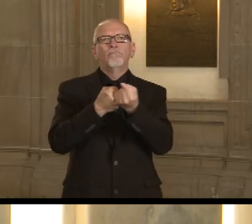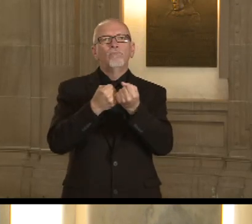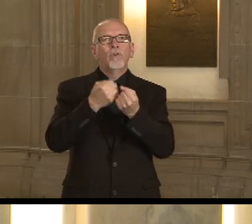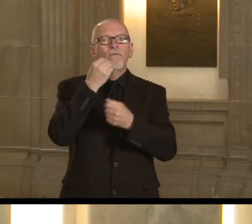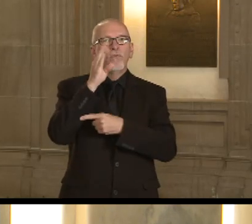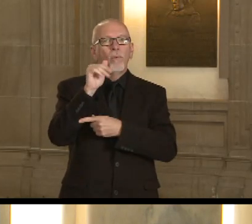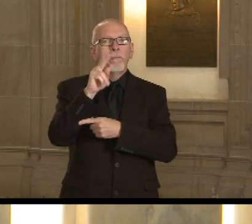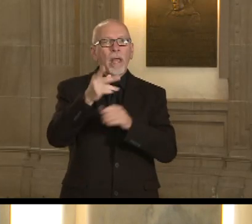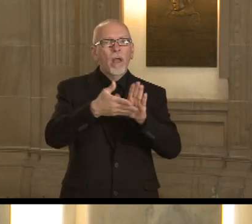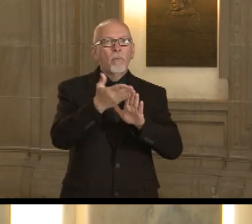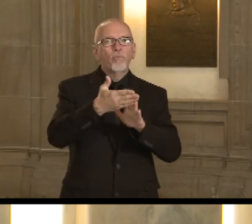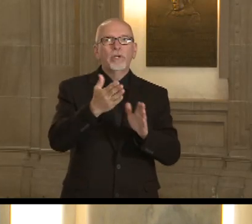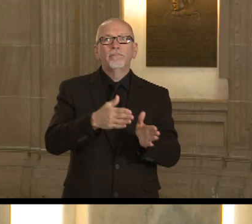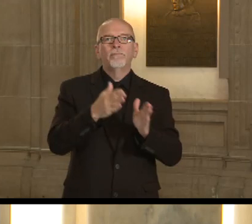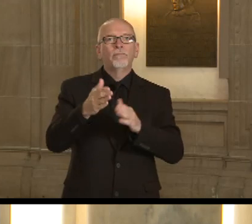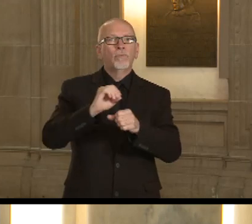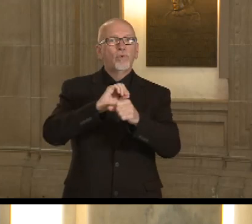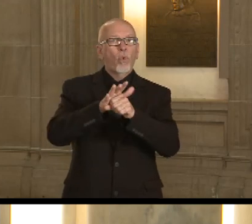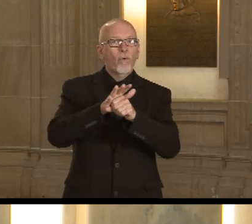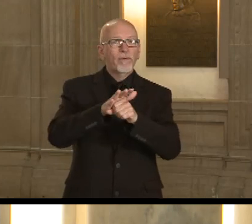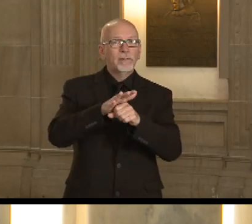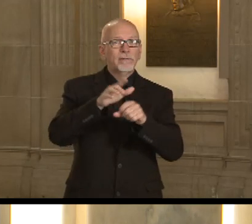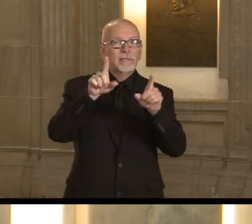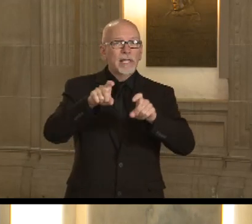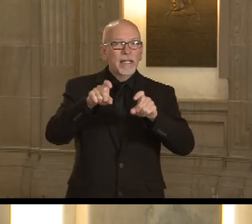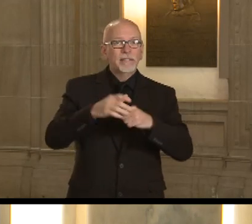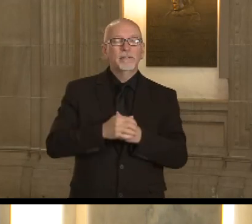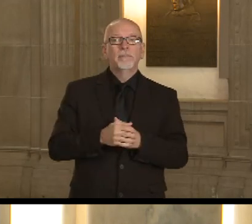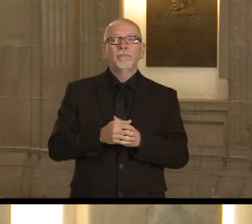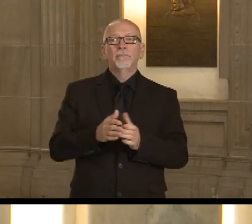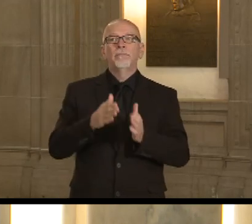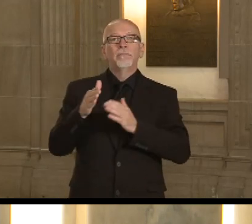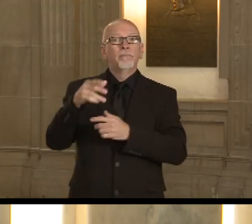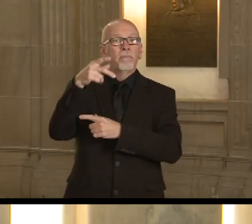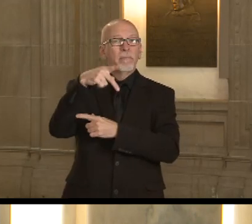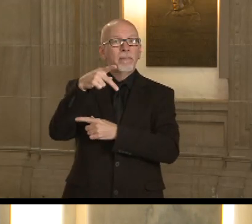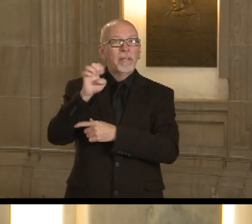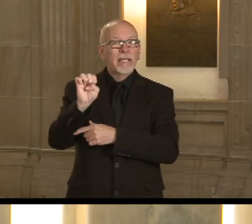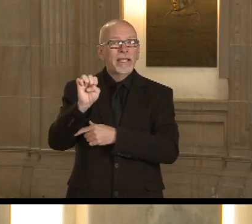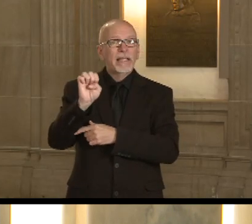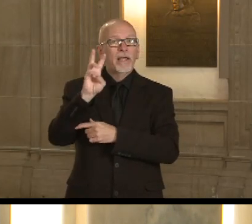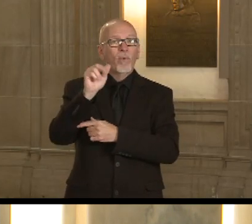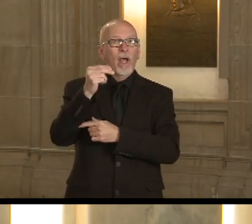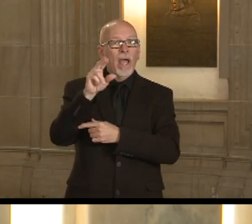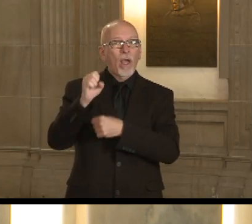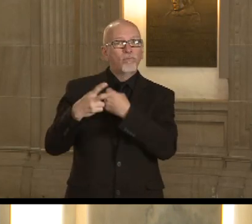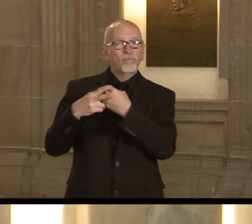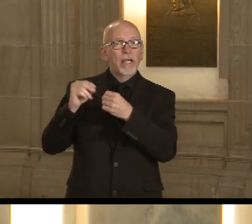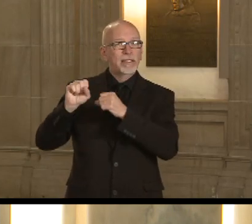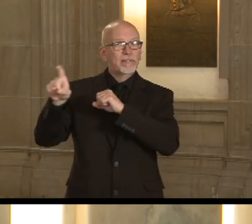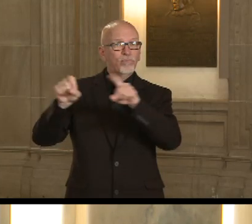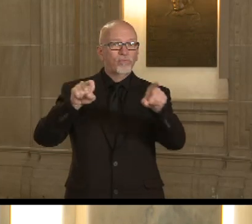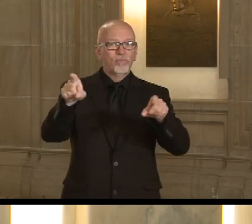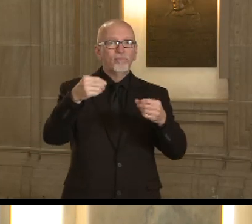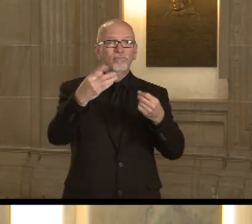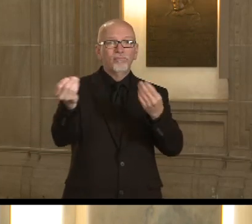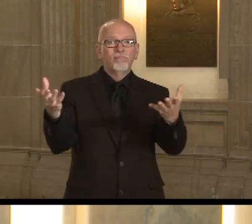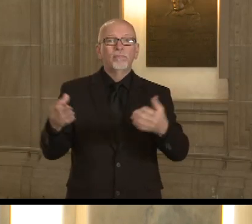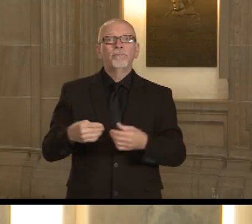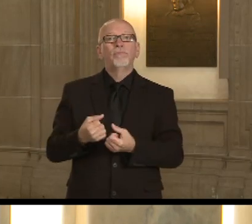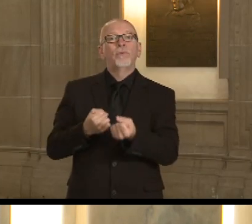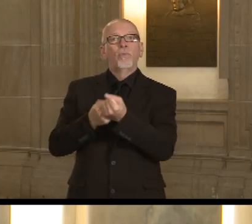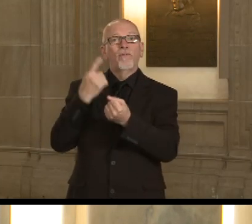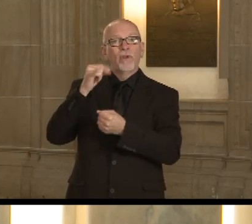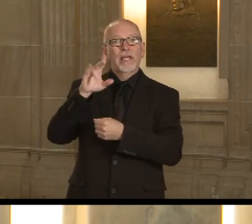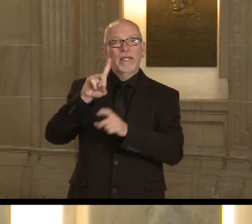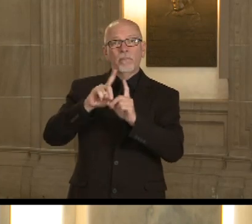bank operations, COVID-19 testing, PPE warehousing and distribution, support to Indiana